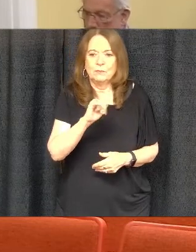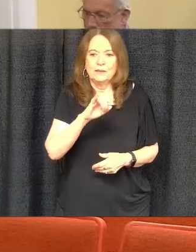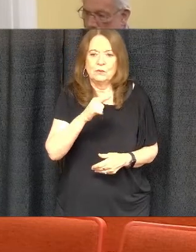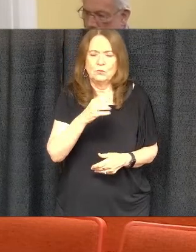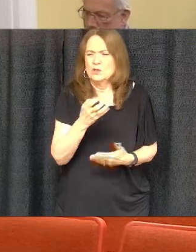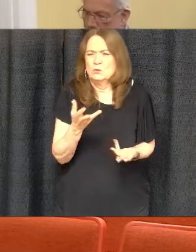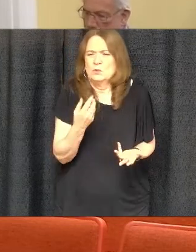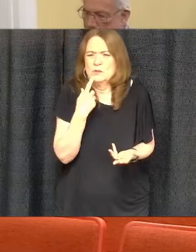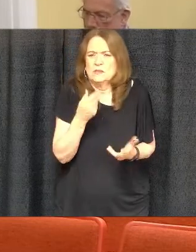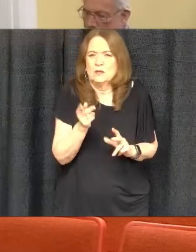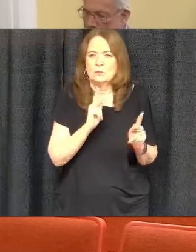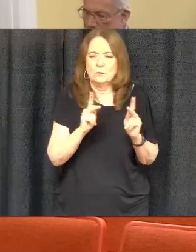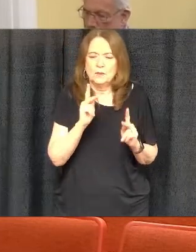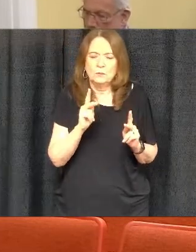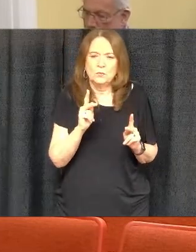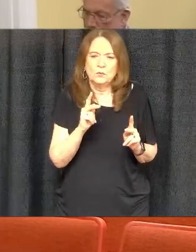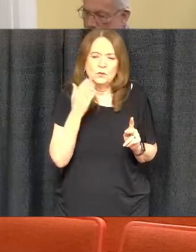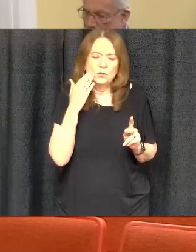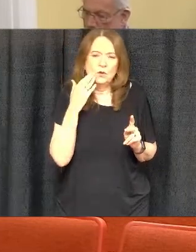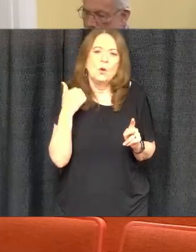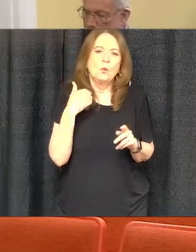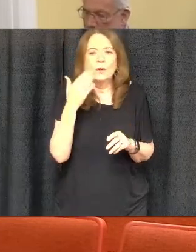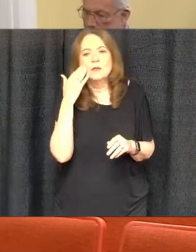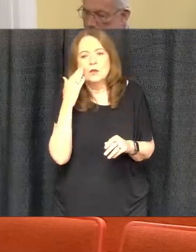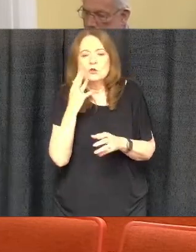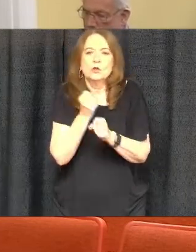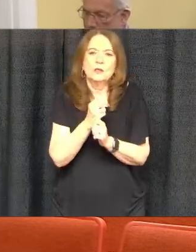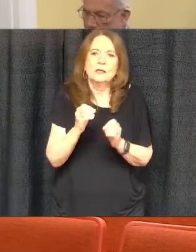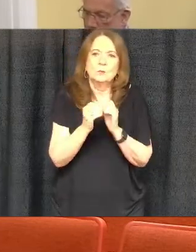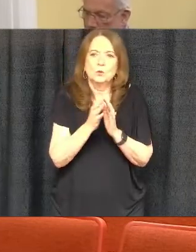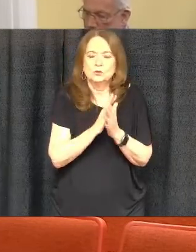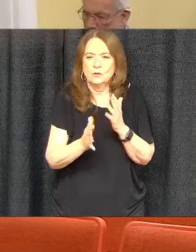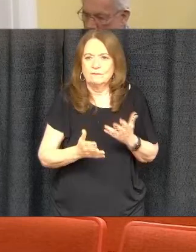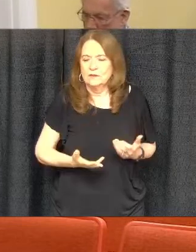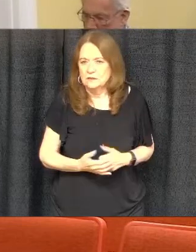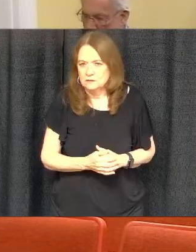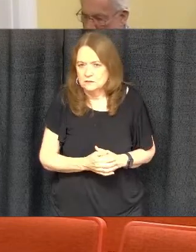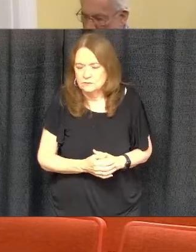that, yeah, we know you're going to get more traffic?